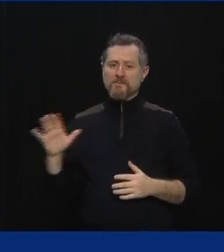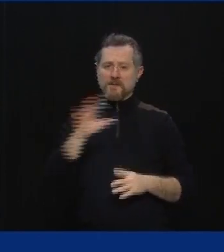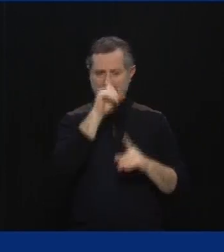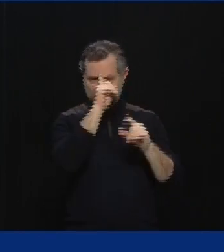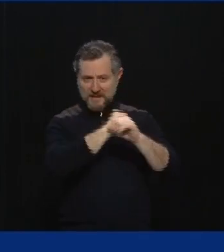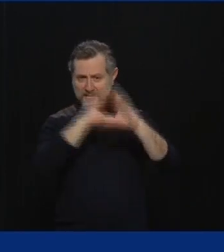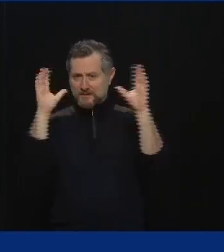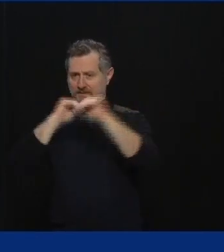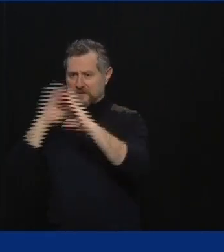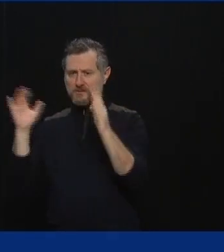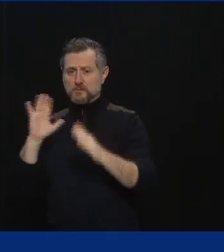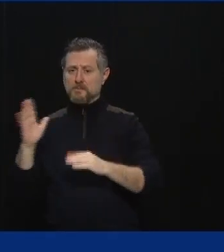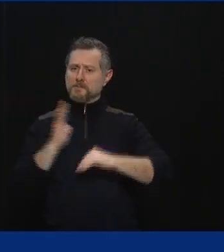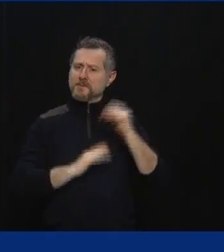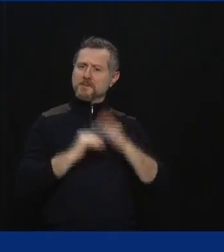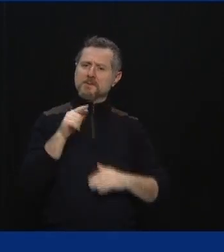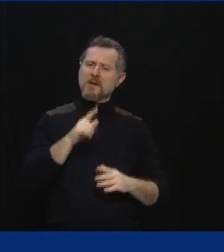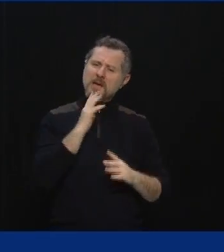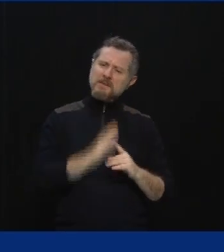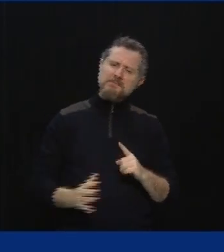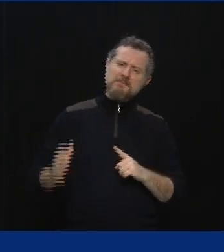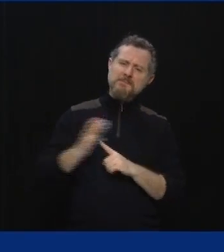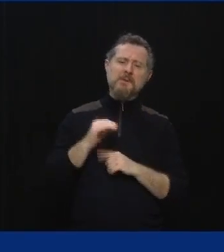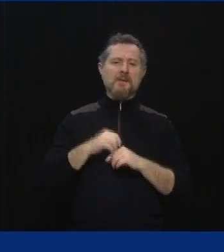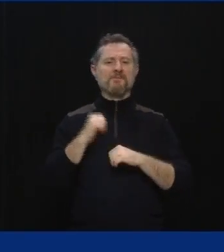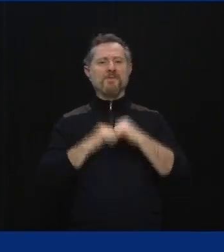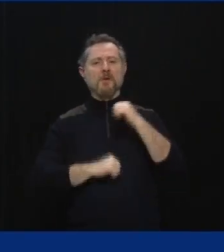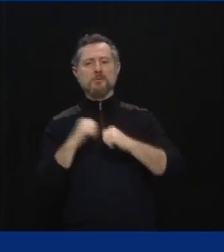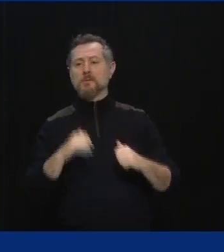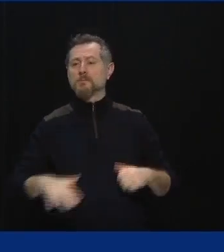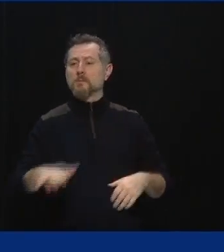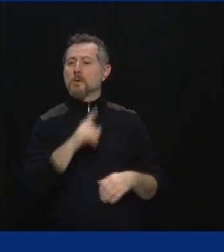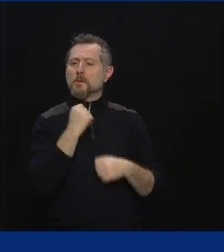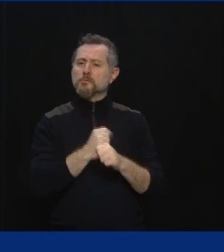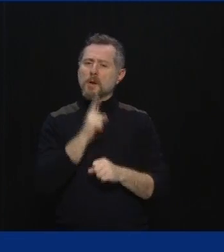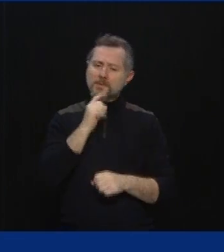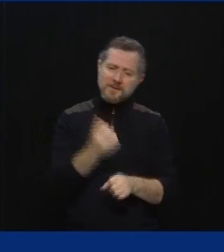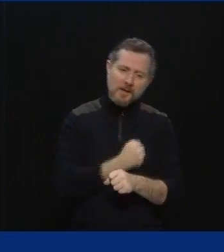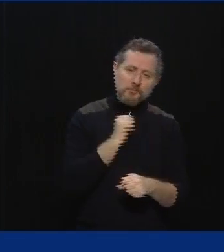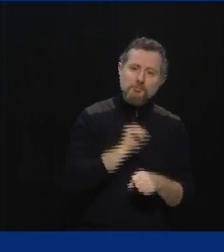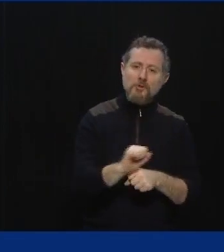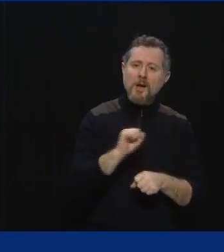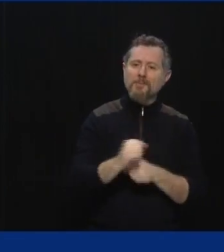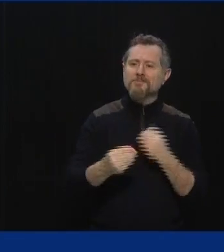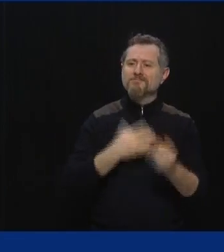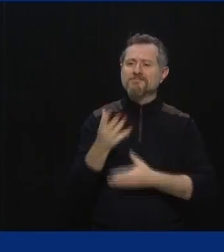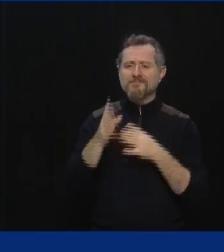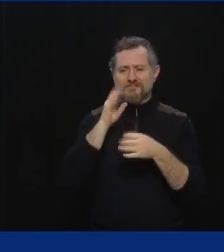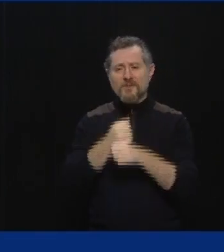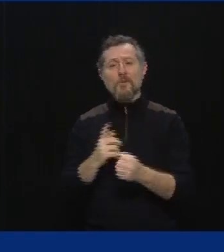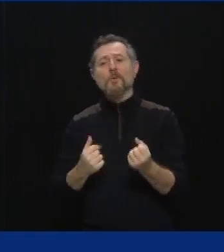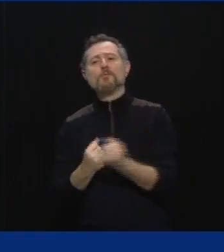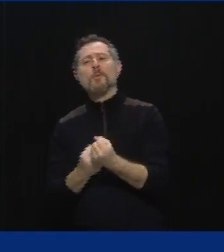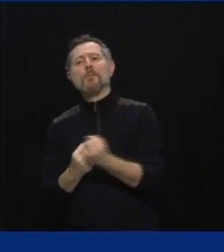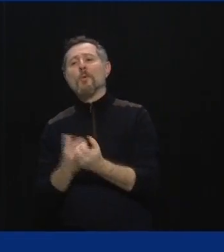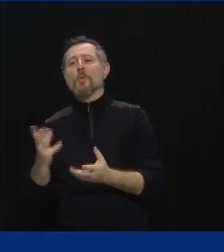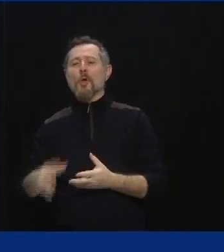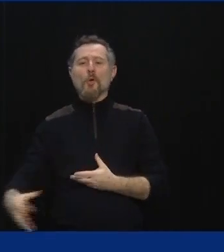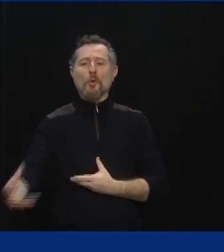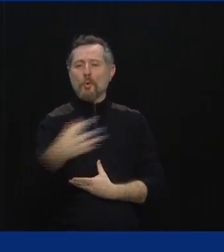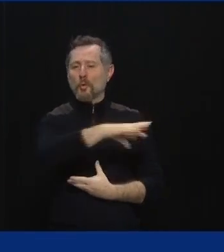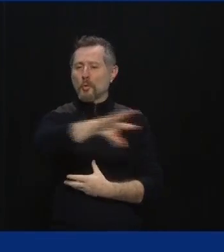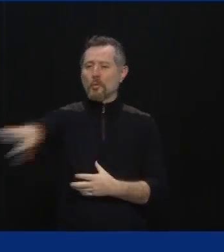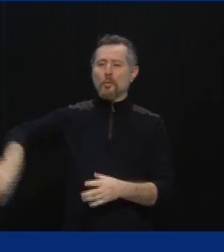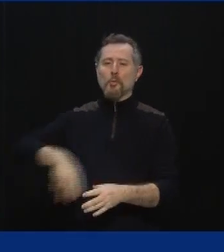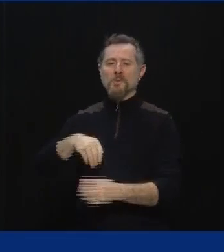build world-class infrastructure, create jobs and wealth opportunities, and support inclusion and community